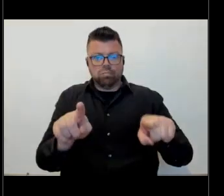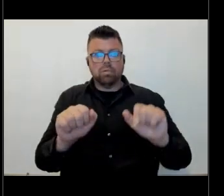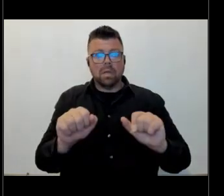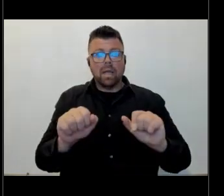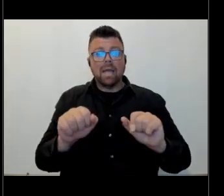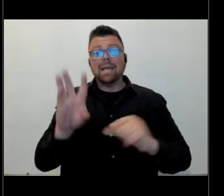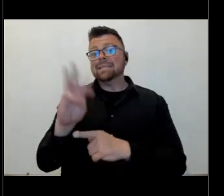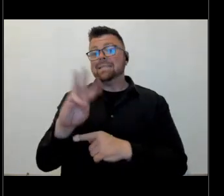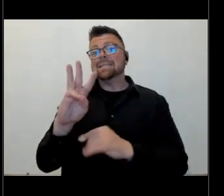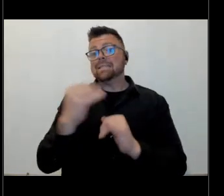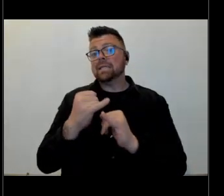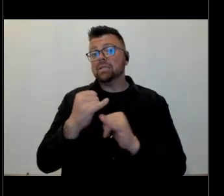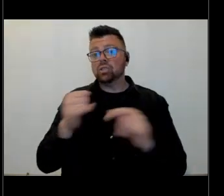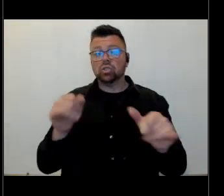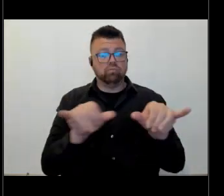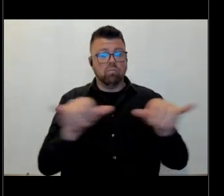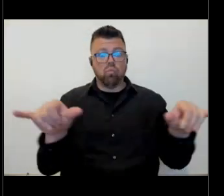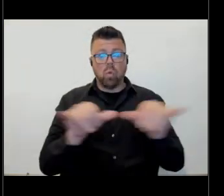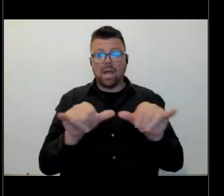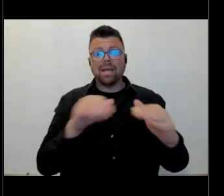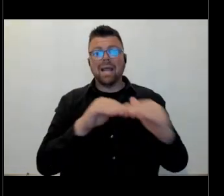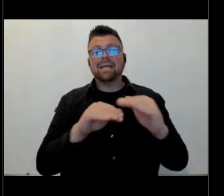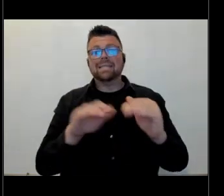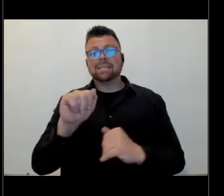access aisle.